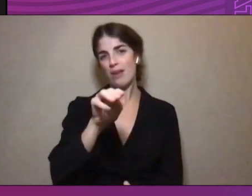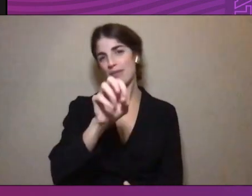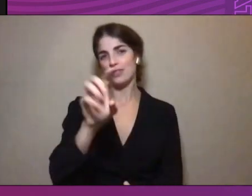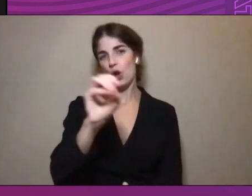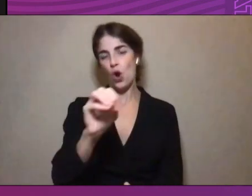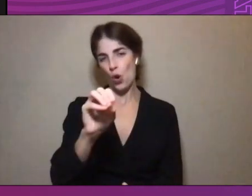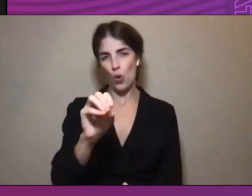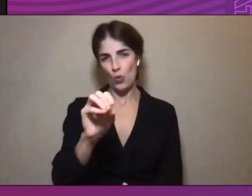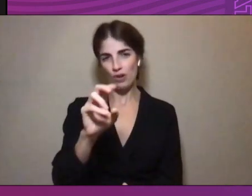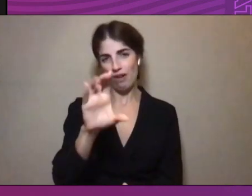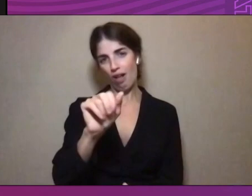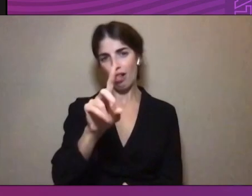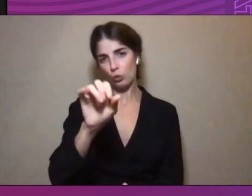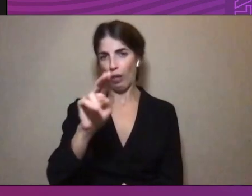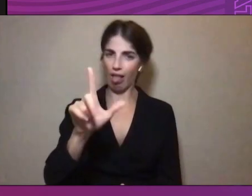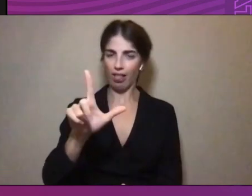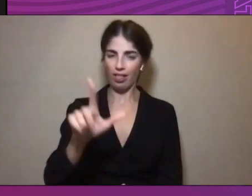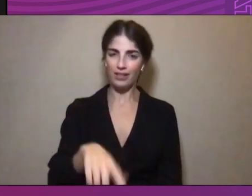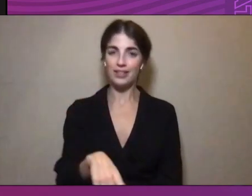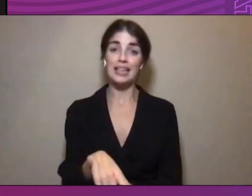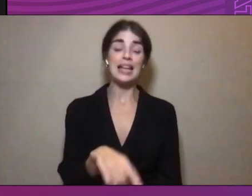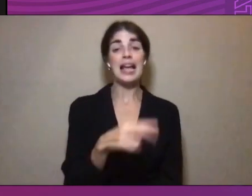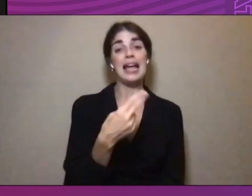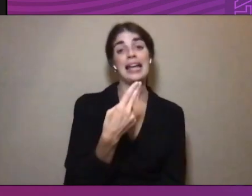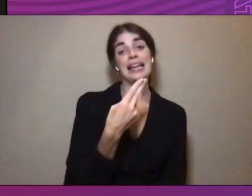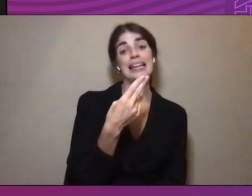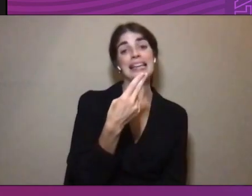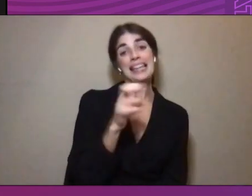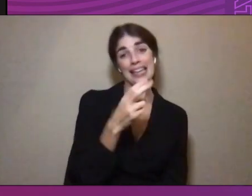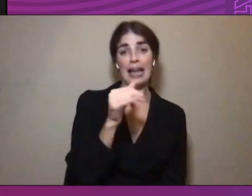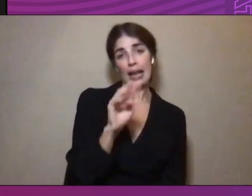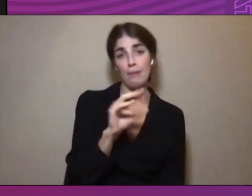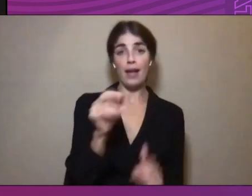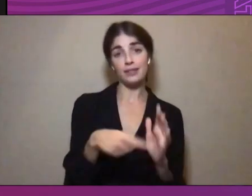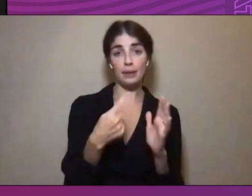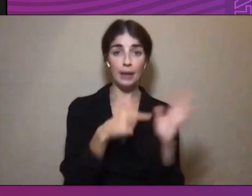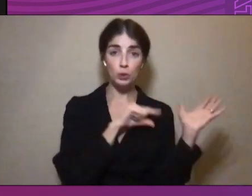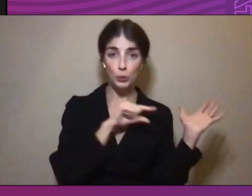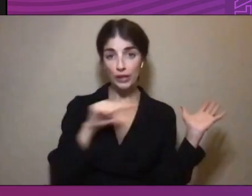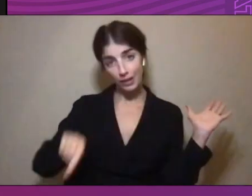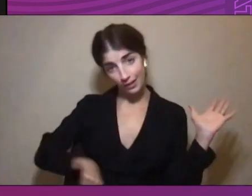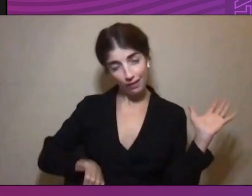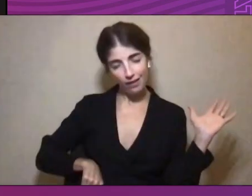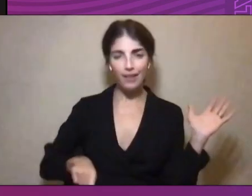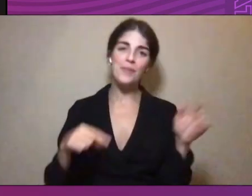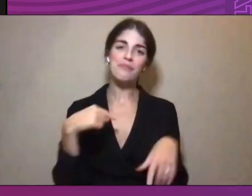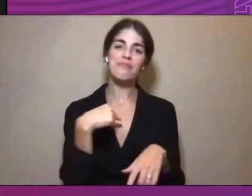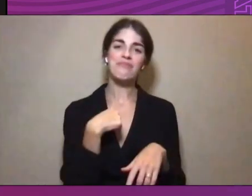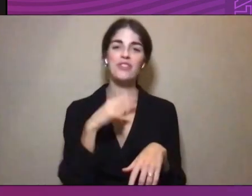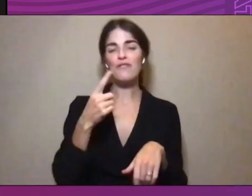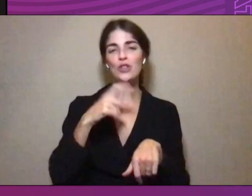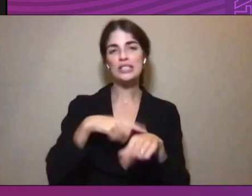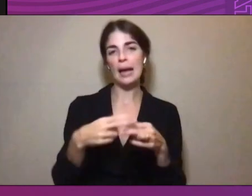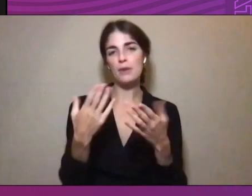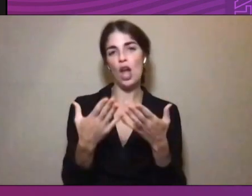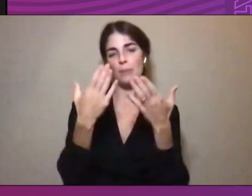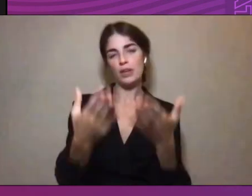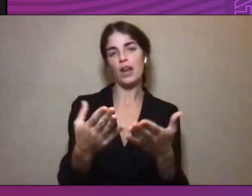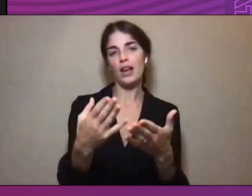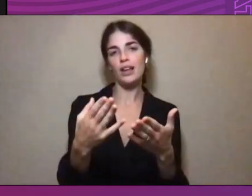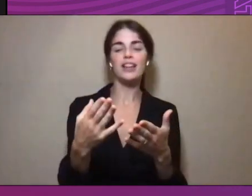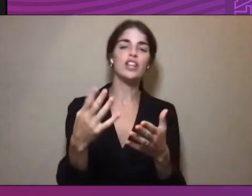his, and sometimes Queen. I am a first-time nominee. I am nominated for Theater Alliance's Blood at the